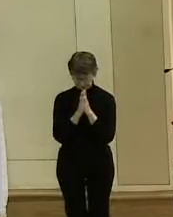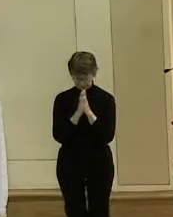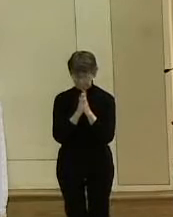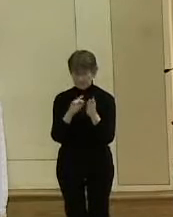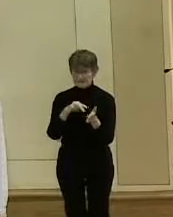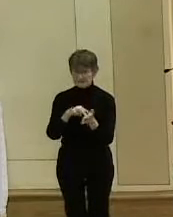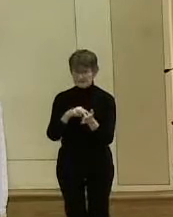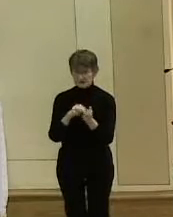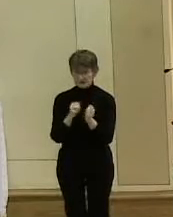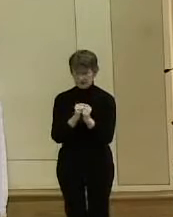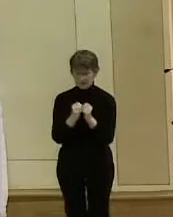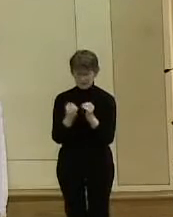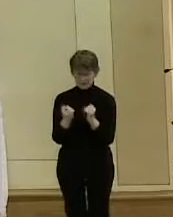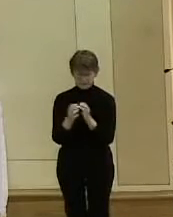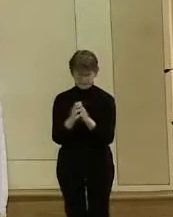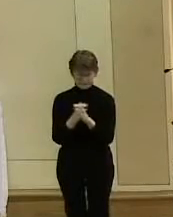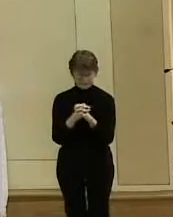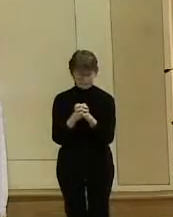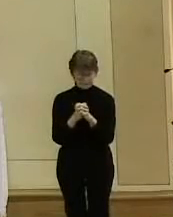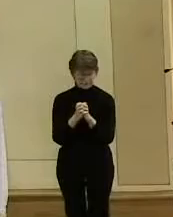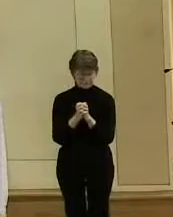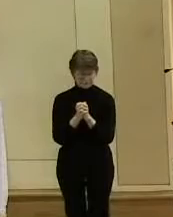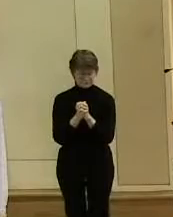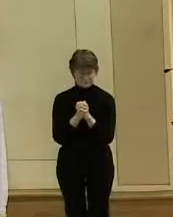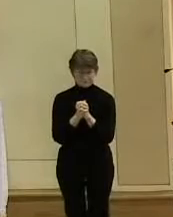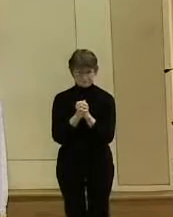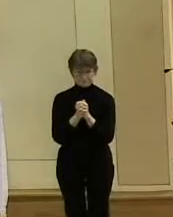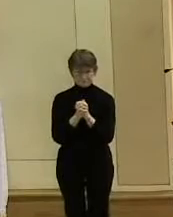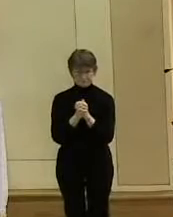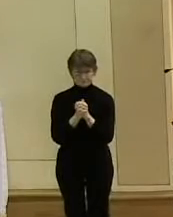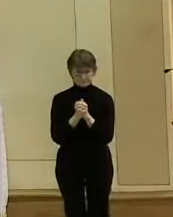Let's stand together, good people.